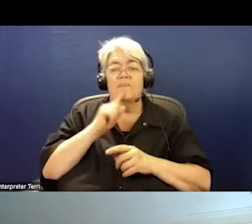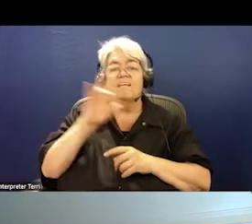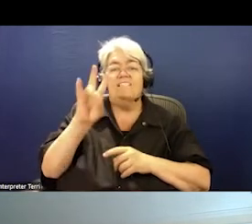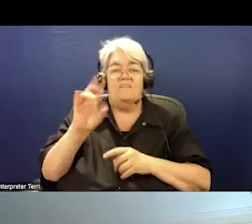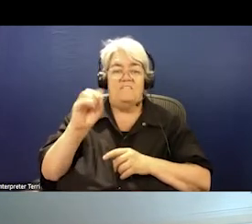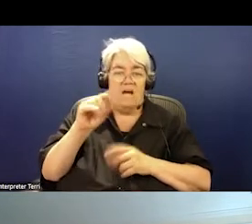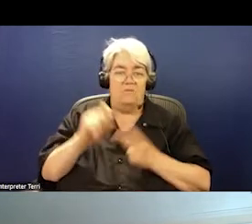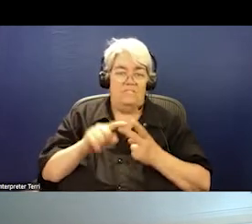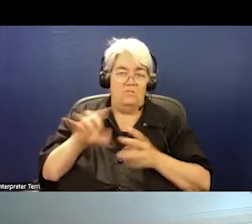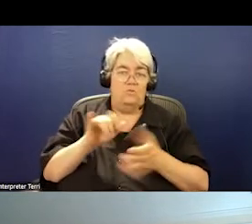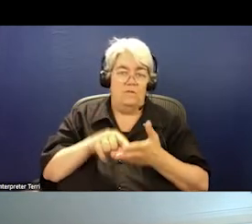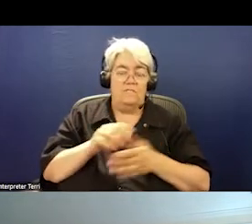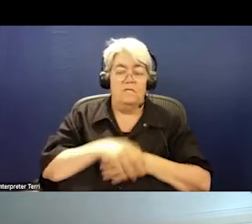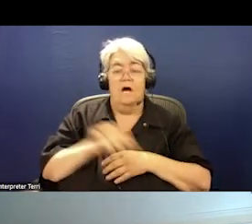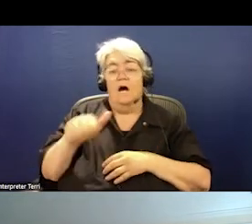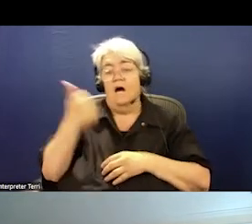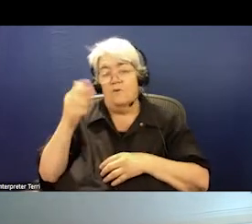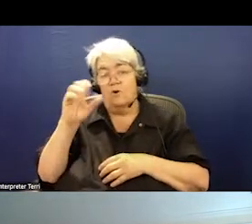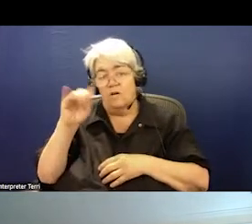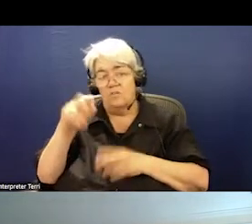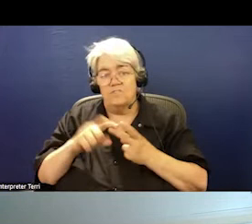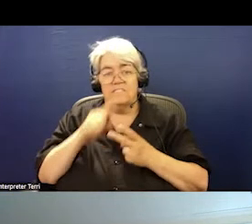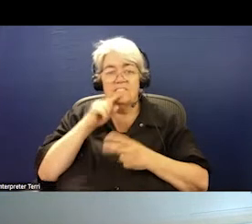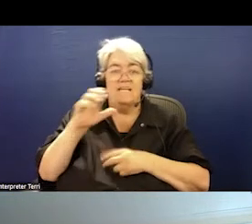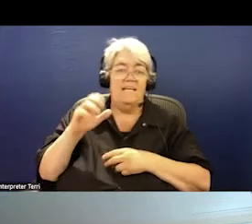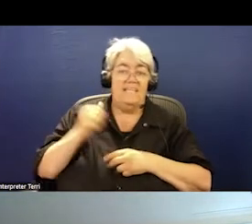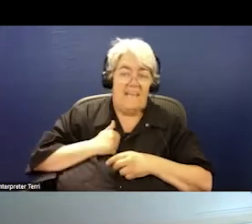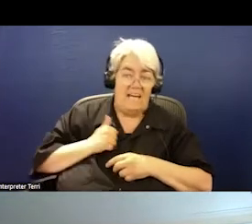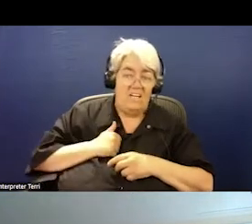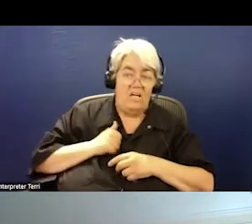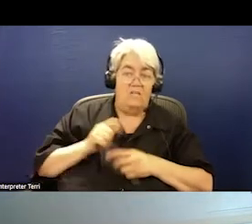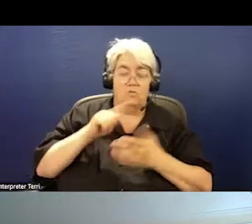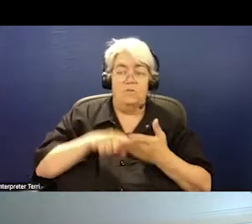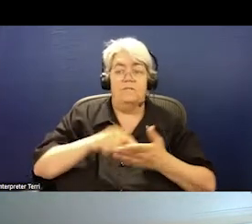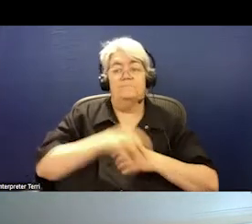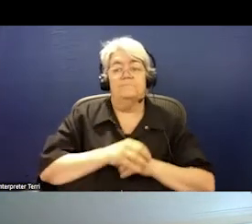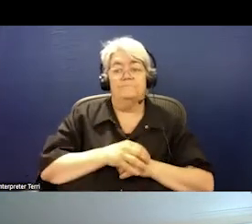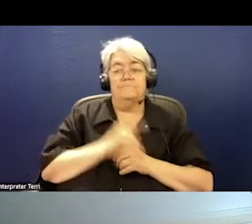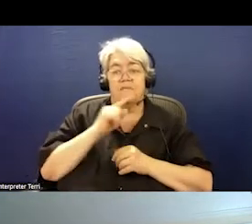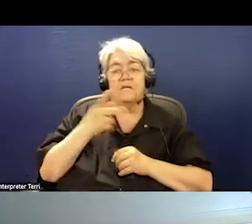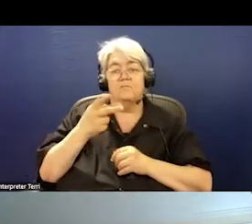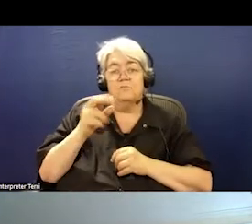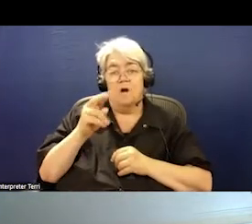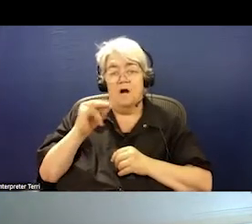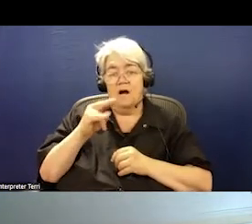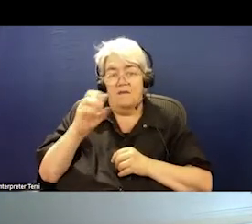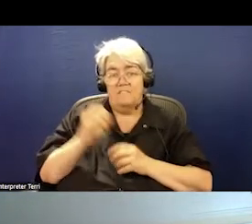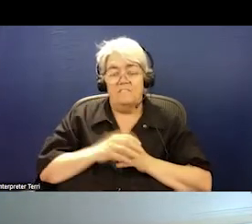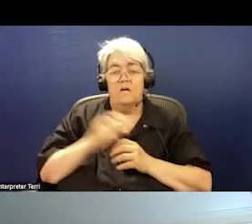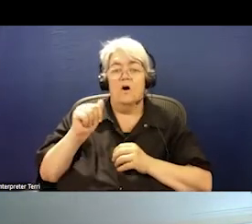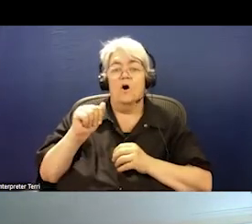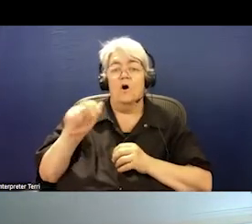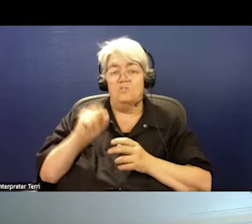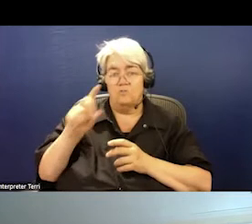Other countries, Canada is doing this in 2 of its provinces. Australia is doing this in one province,